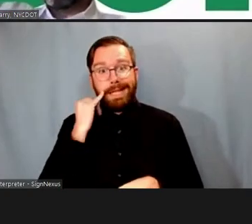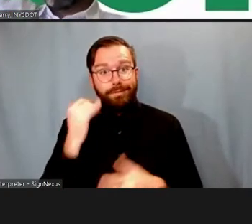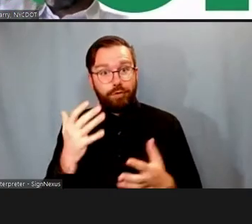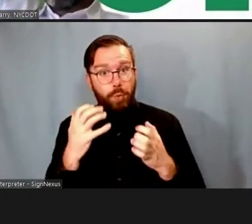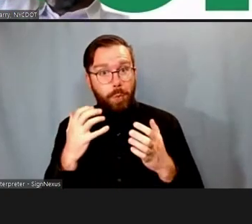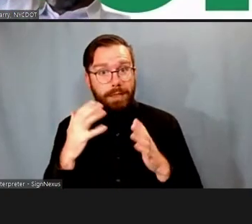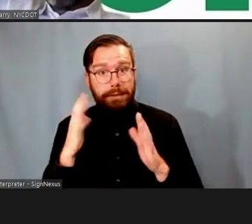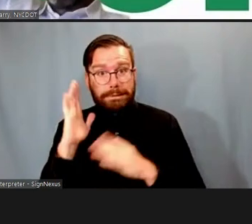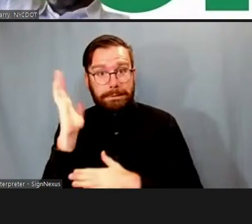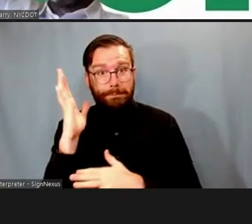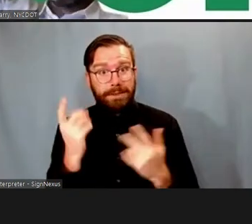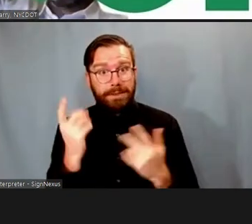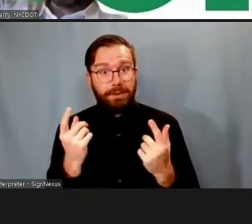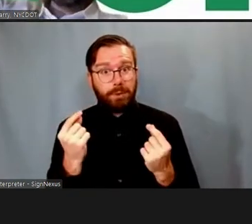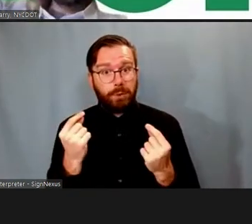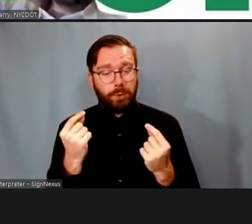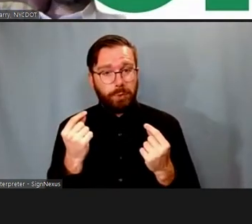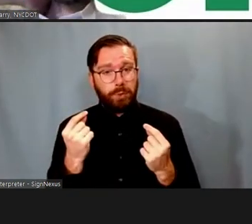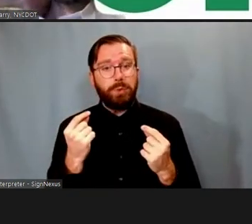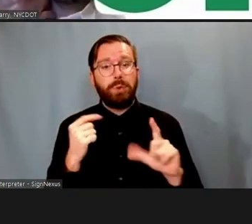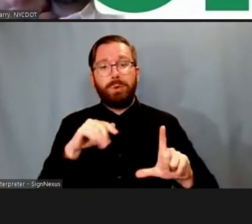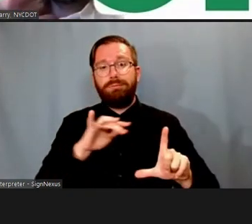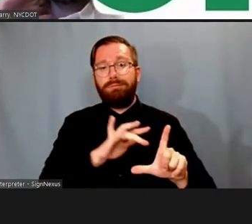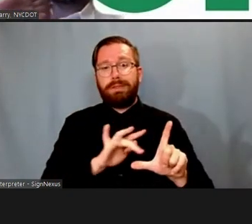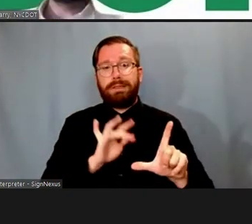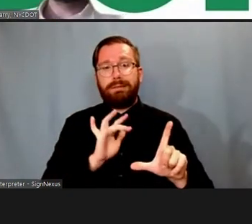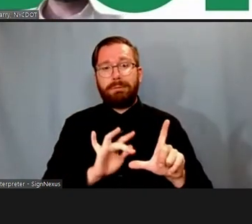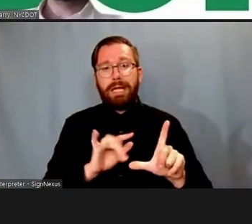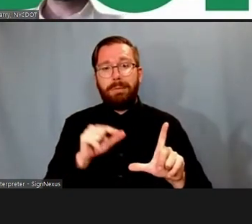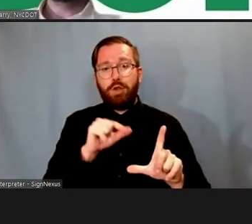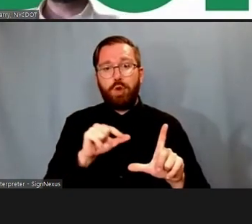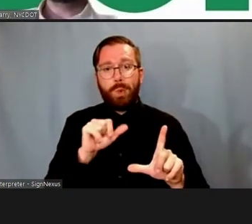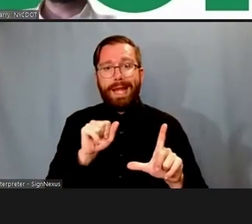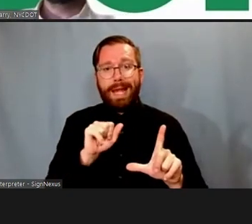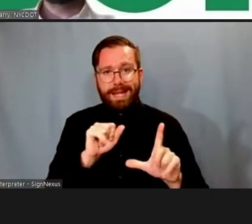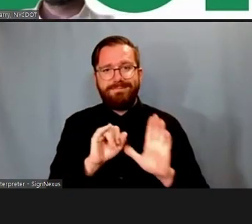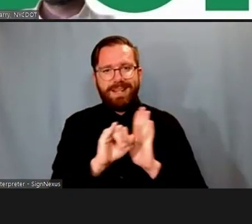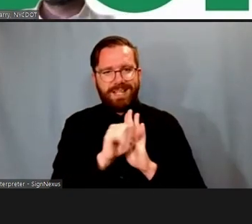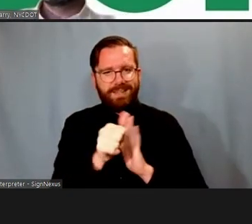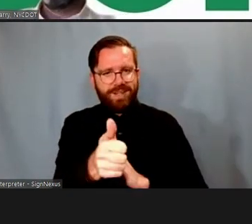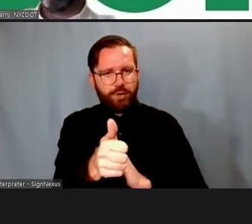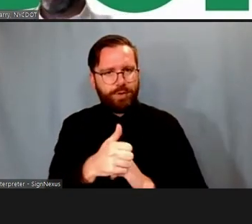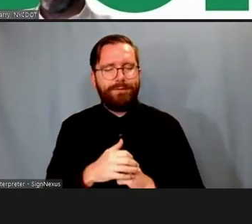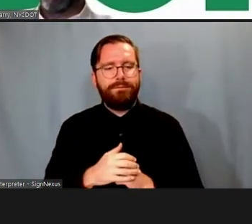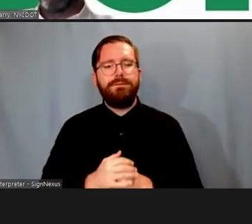speak please identify yourself in the q a